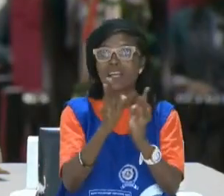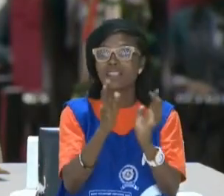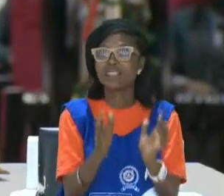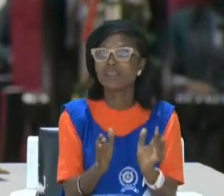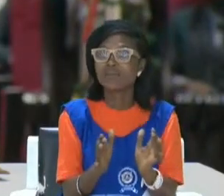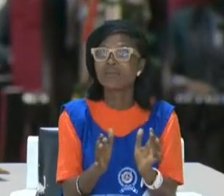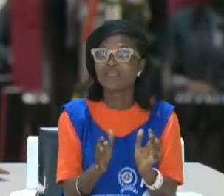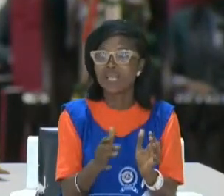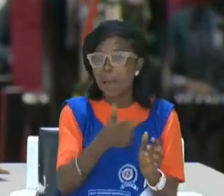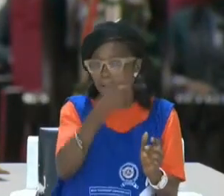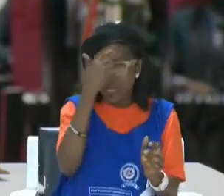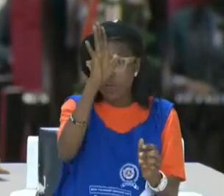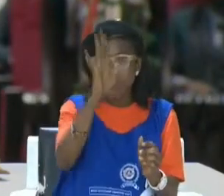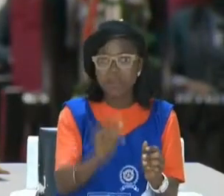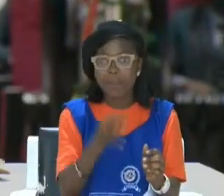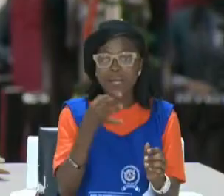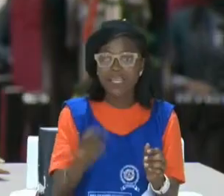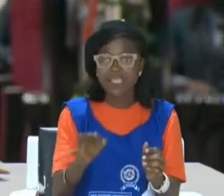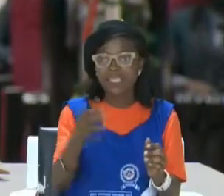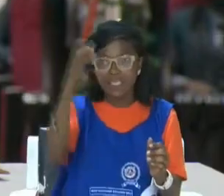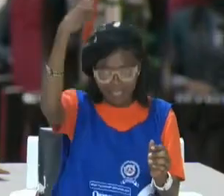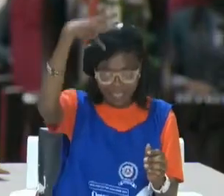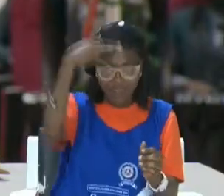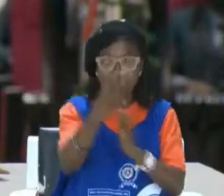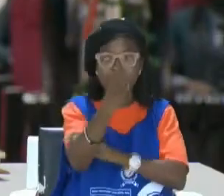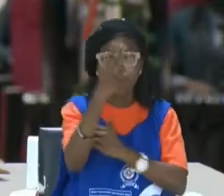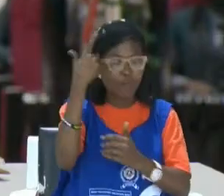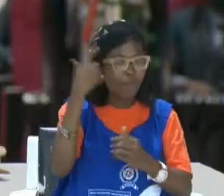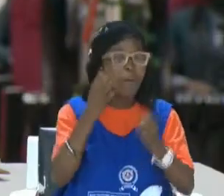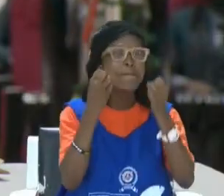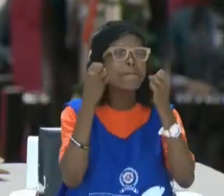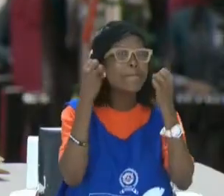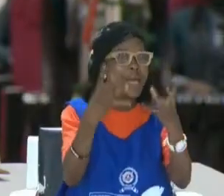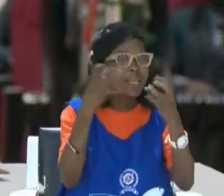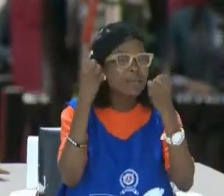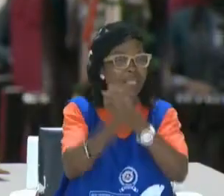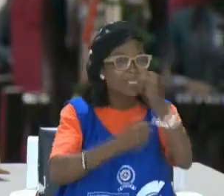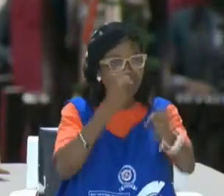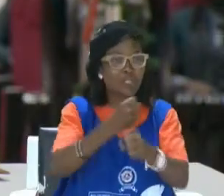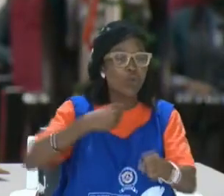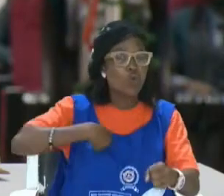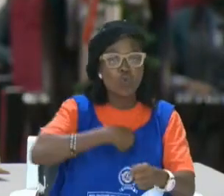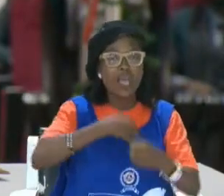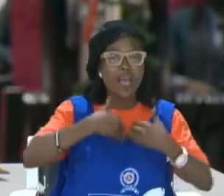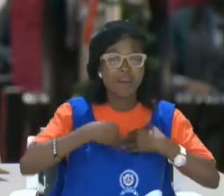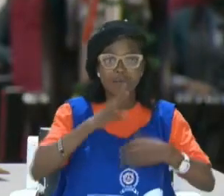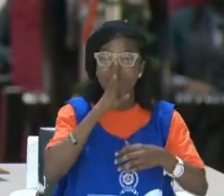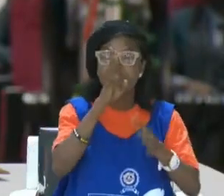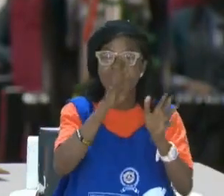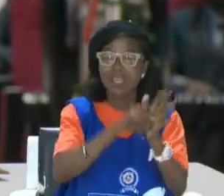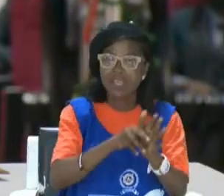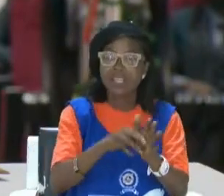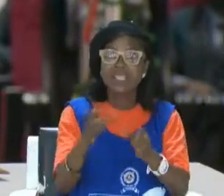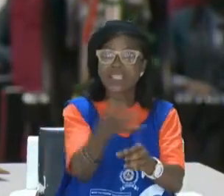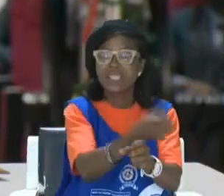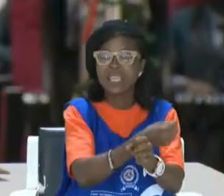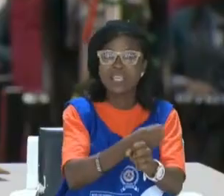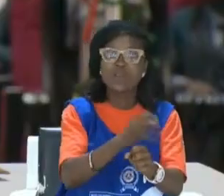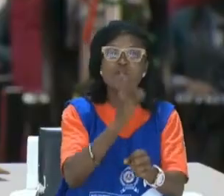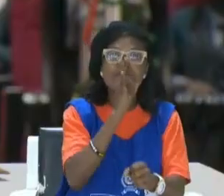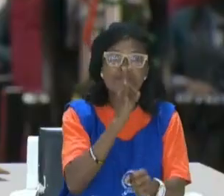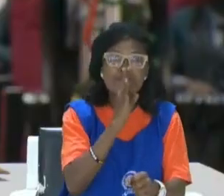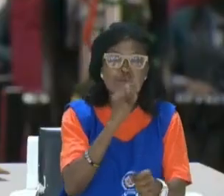Because by the grace of God, for several years, we've been taking food